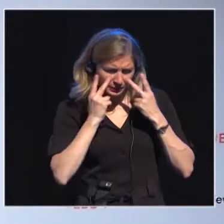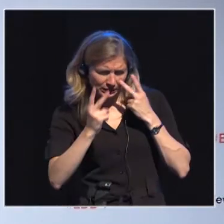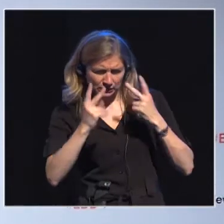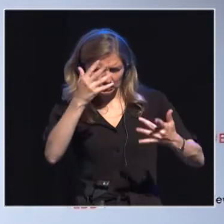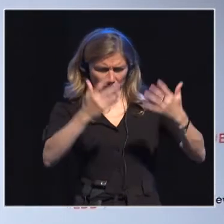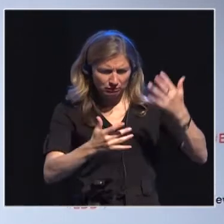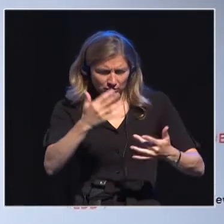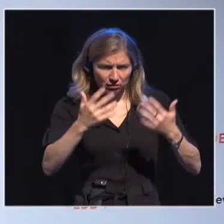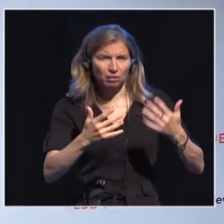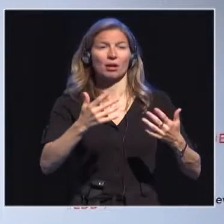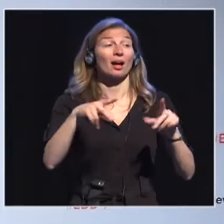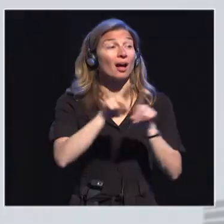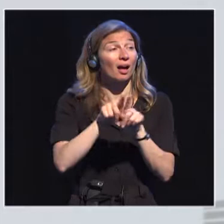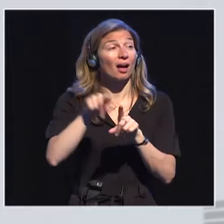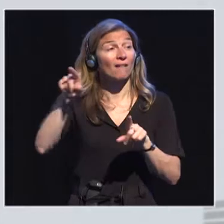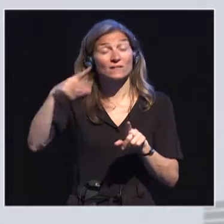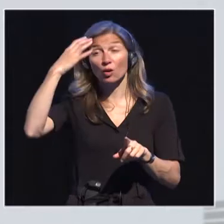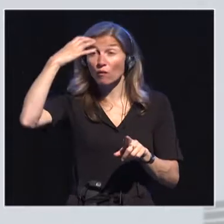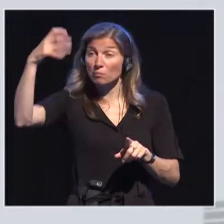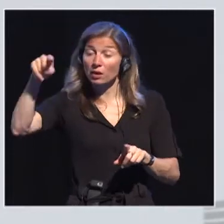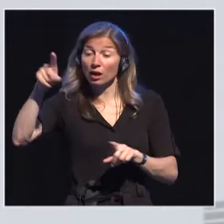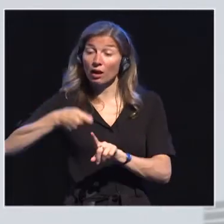sector investments. So